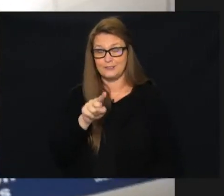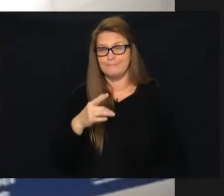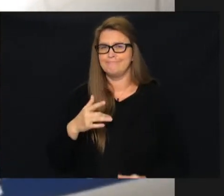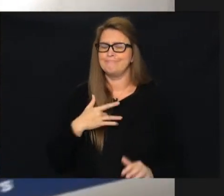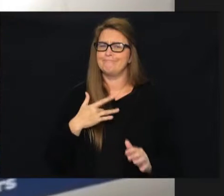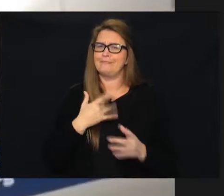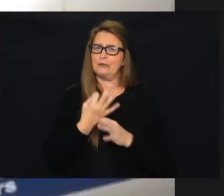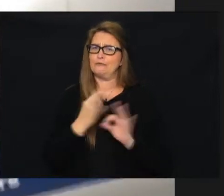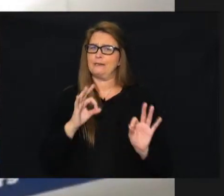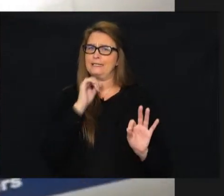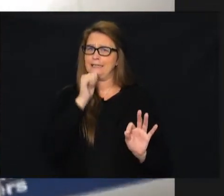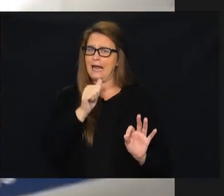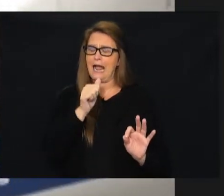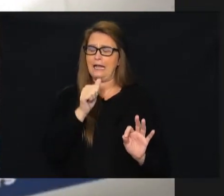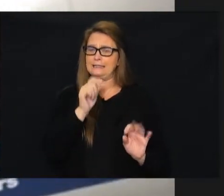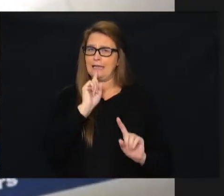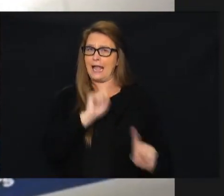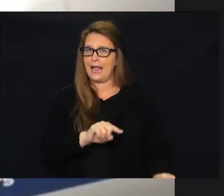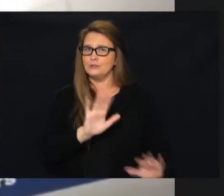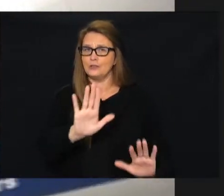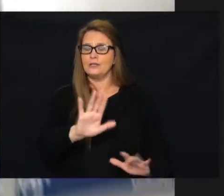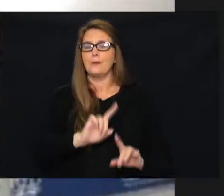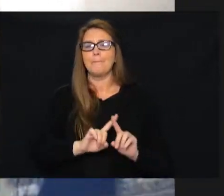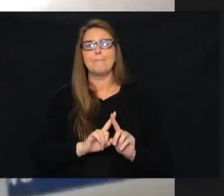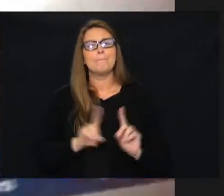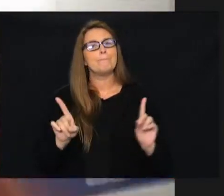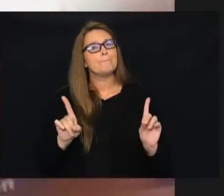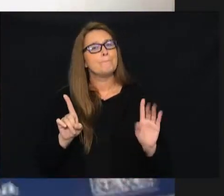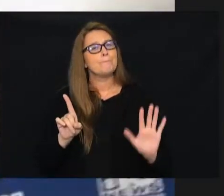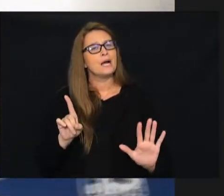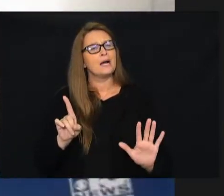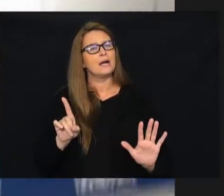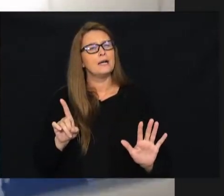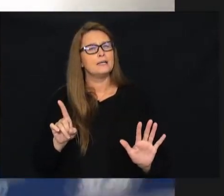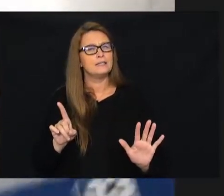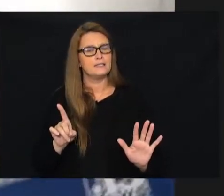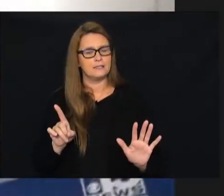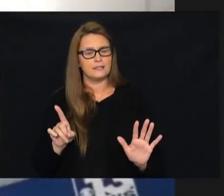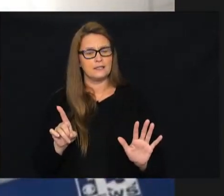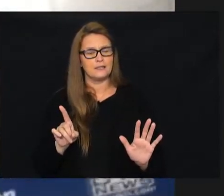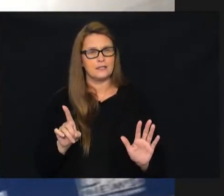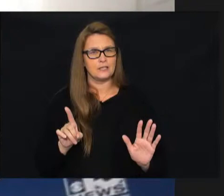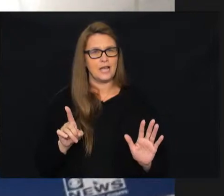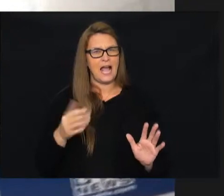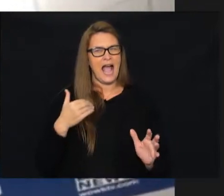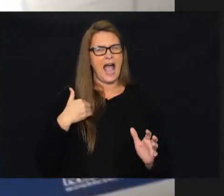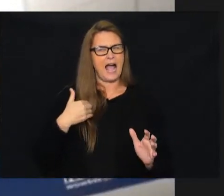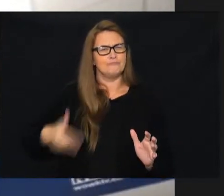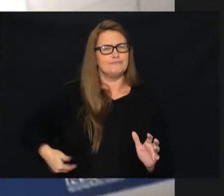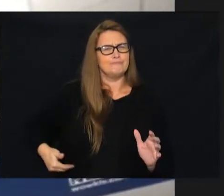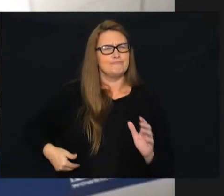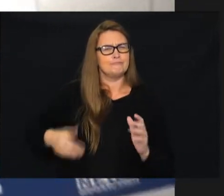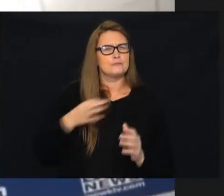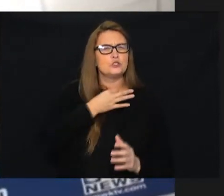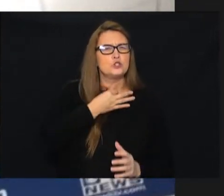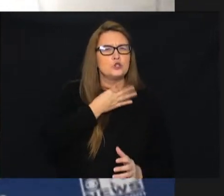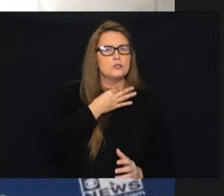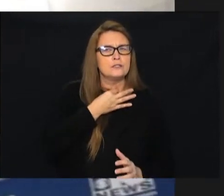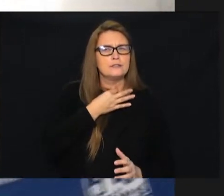respectfully not to answer it. But it's kind of shaping an overarching question I have. I'm